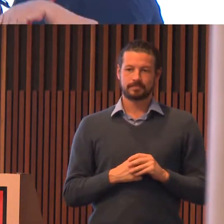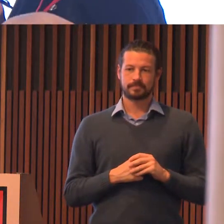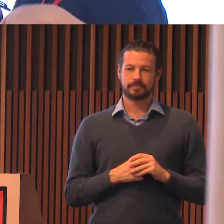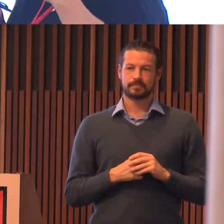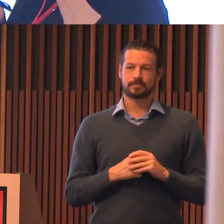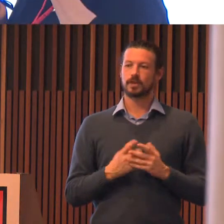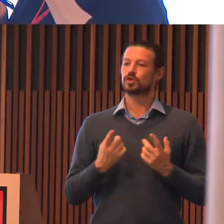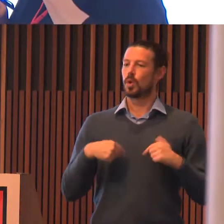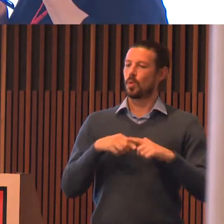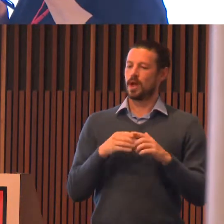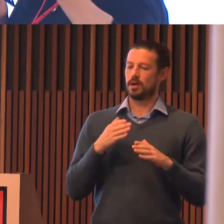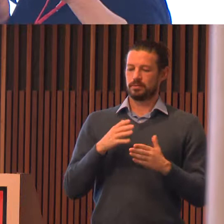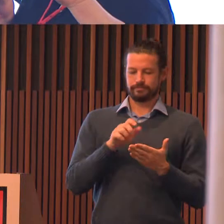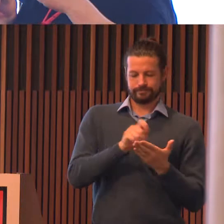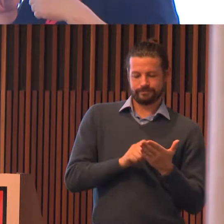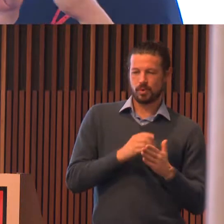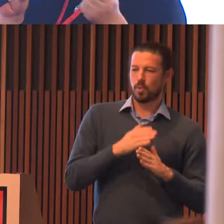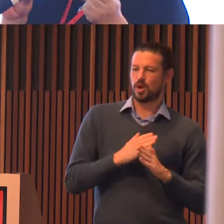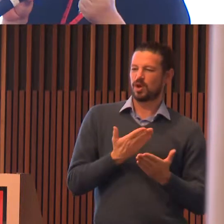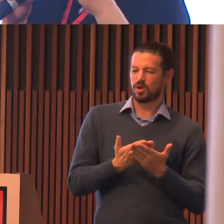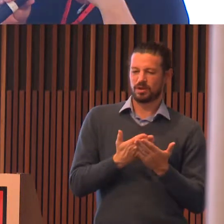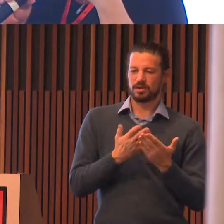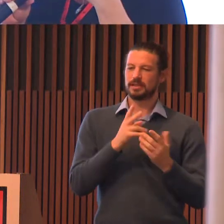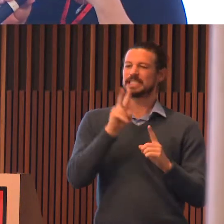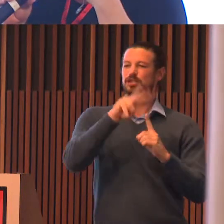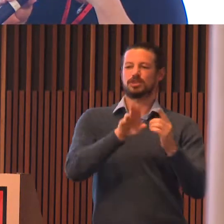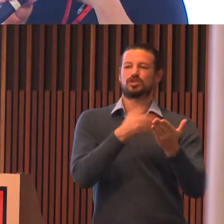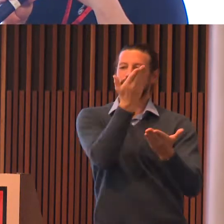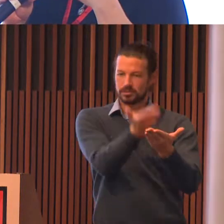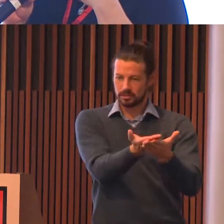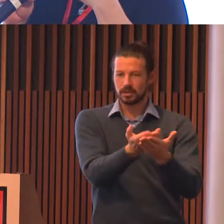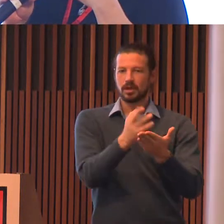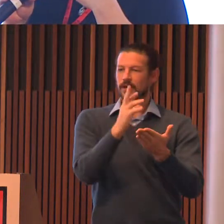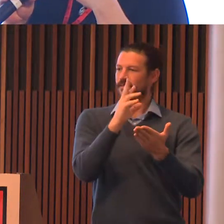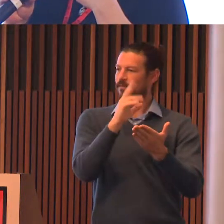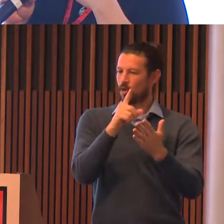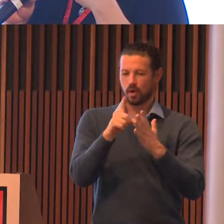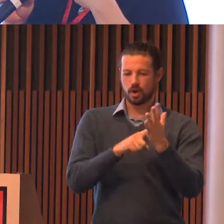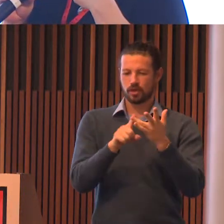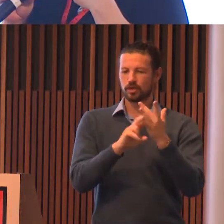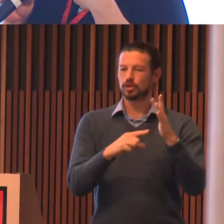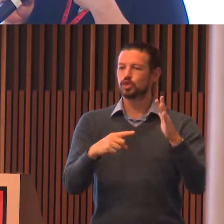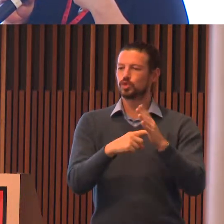So we're working on a submission to the joint committee